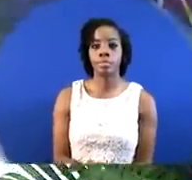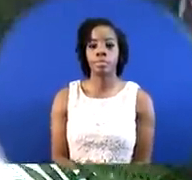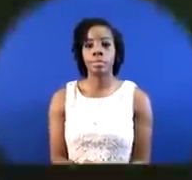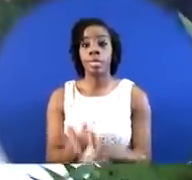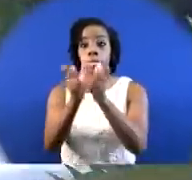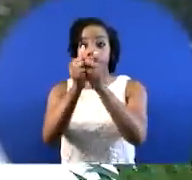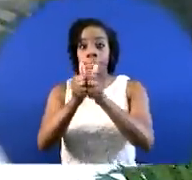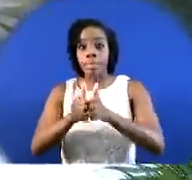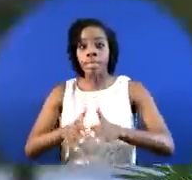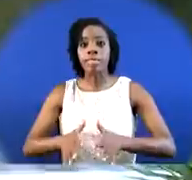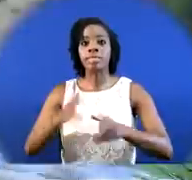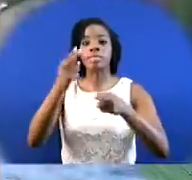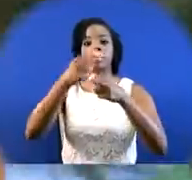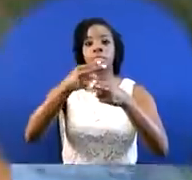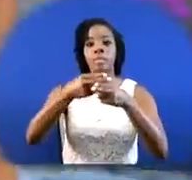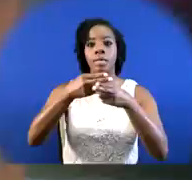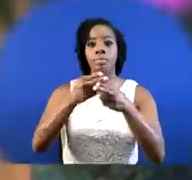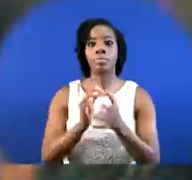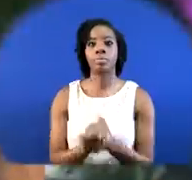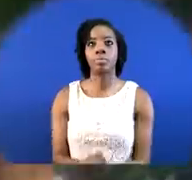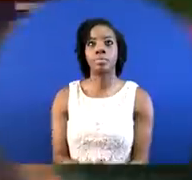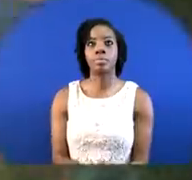Blessed be the name.